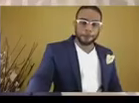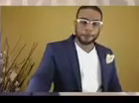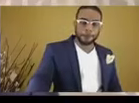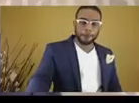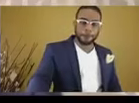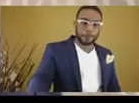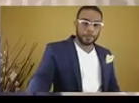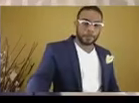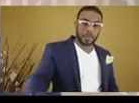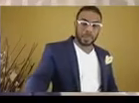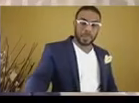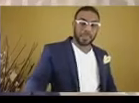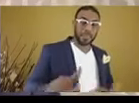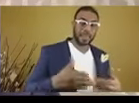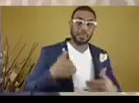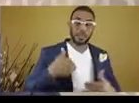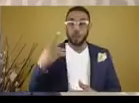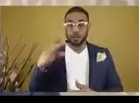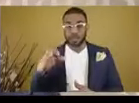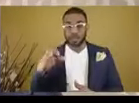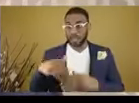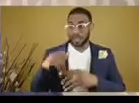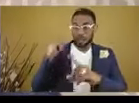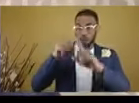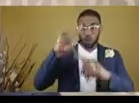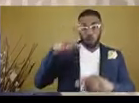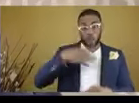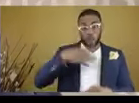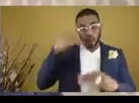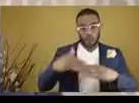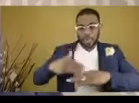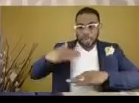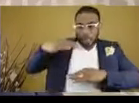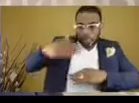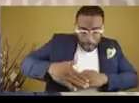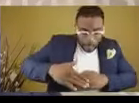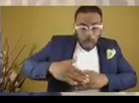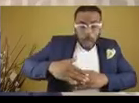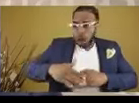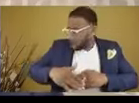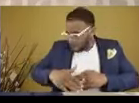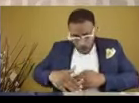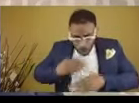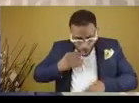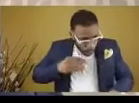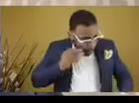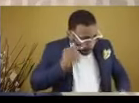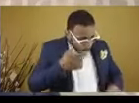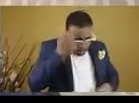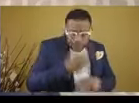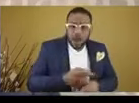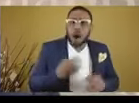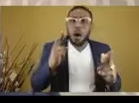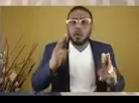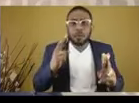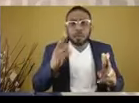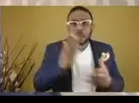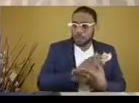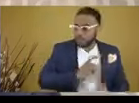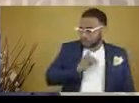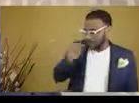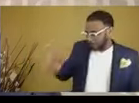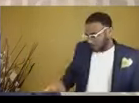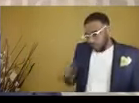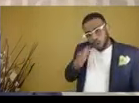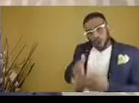D.C., on your way to the Capitol and to the White House, we're stepping over our homeless brothers and sisters. Hopefully they're stopping by and giving them some food on the way,